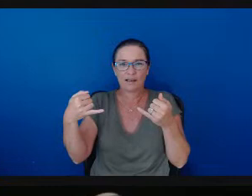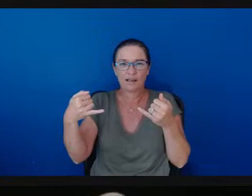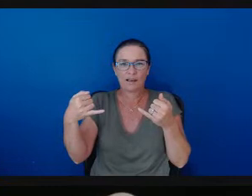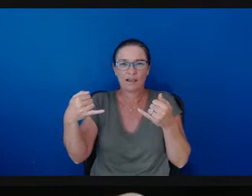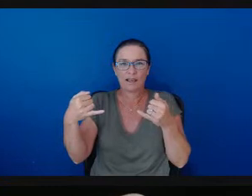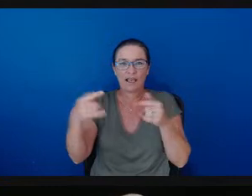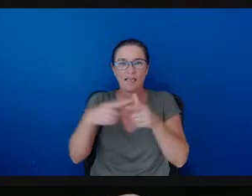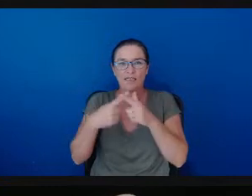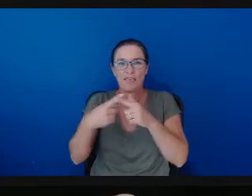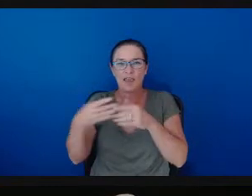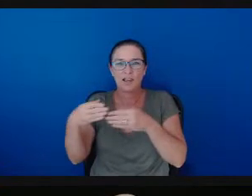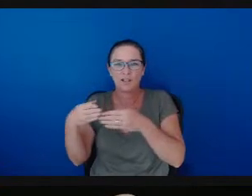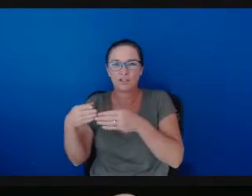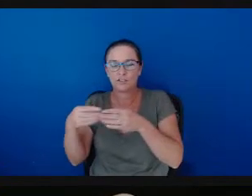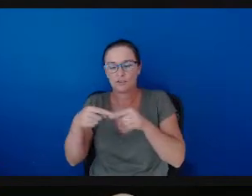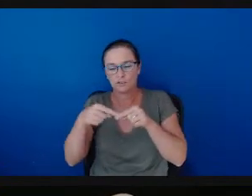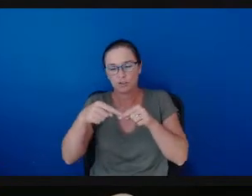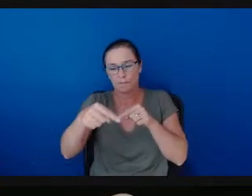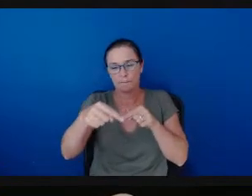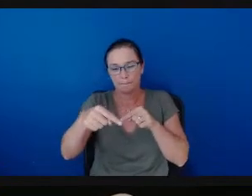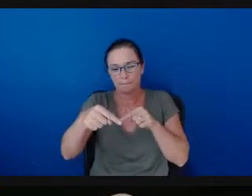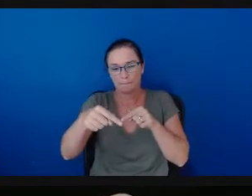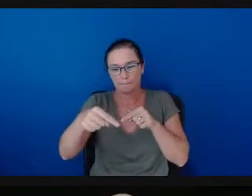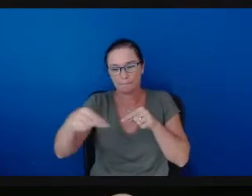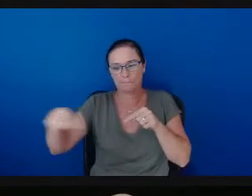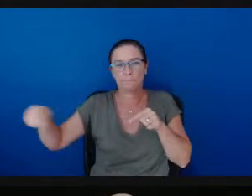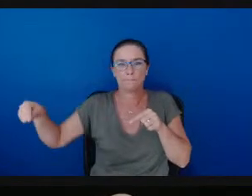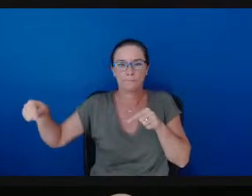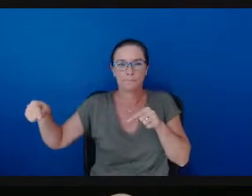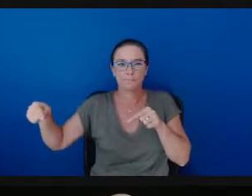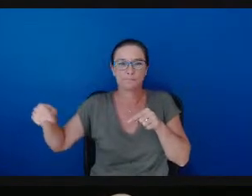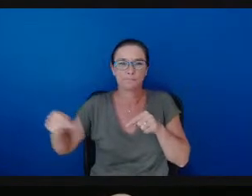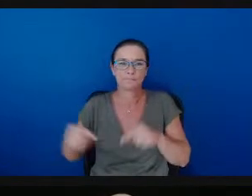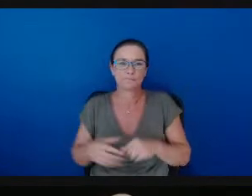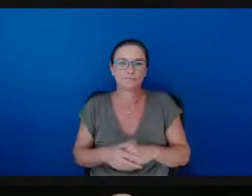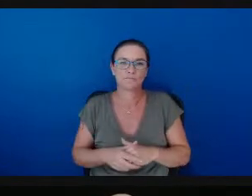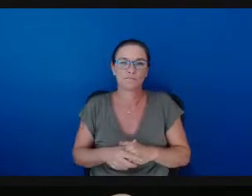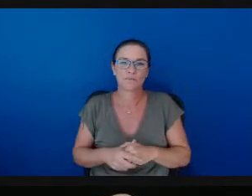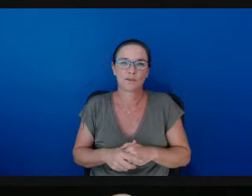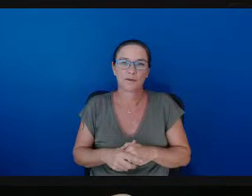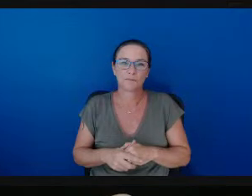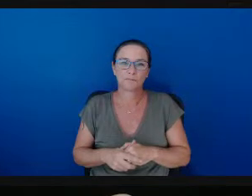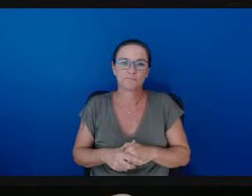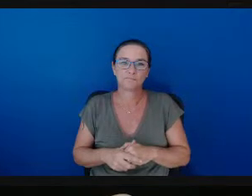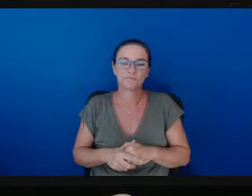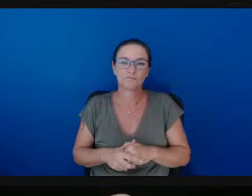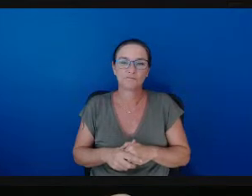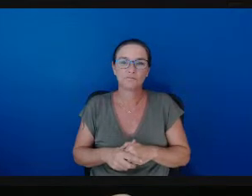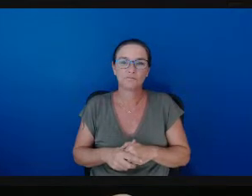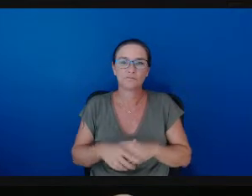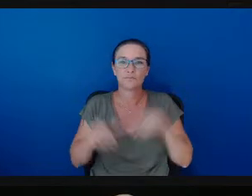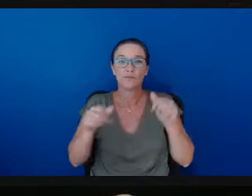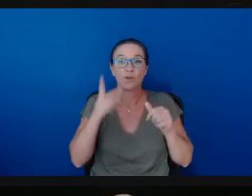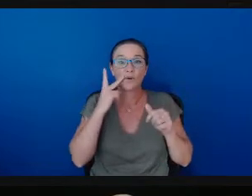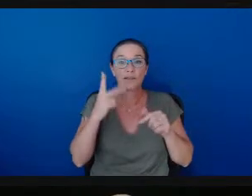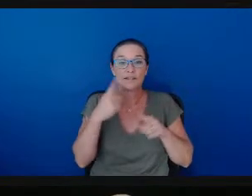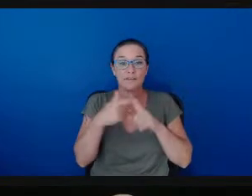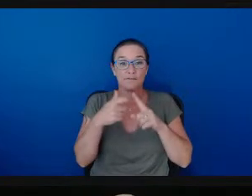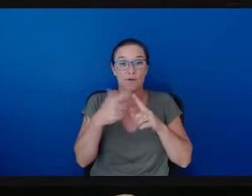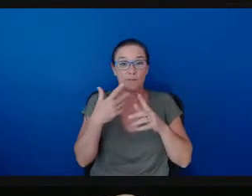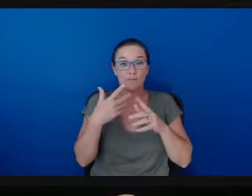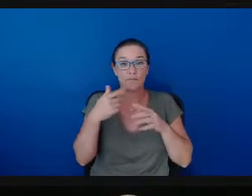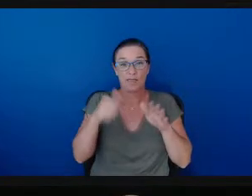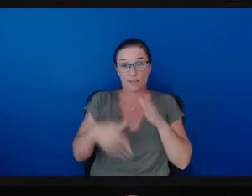There. When you see these two back to back, that's where it steps over, and it comes off in this direction. So you can see by this morning,